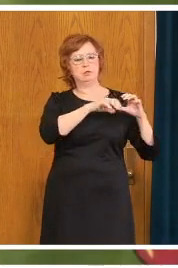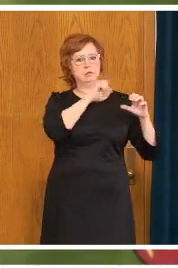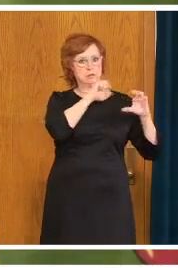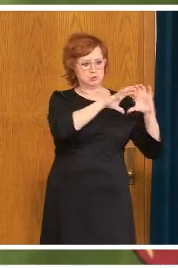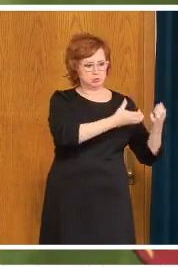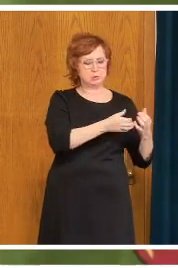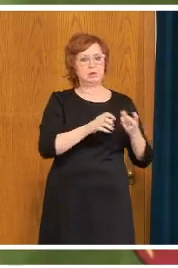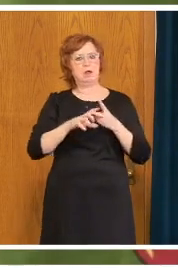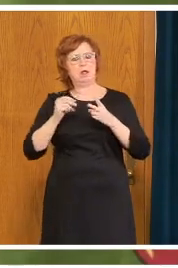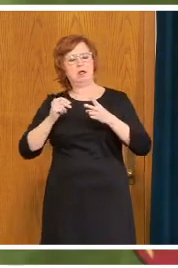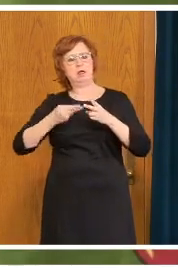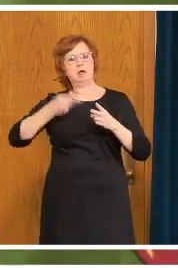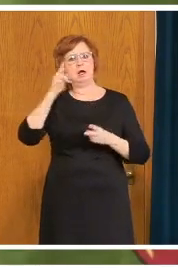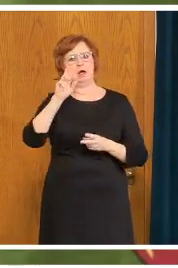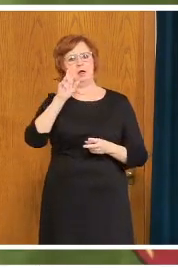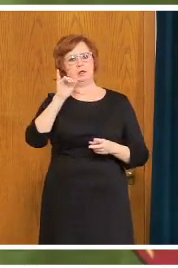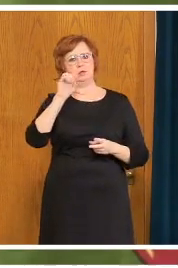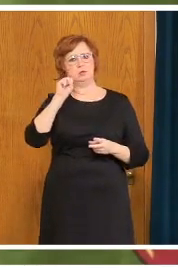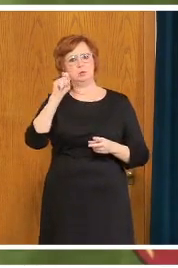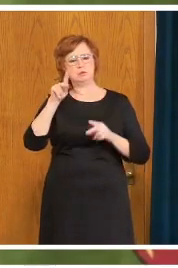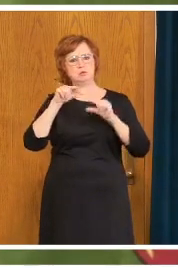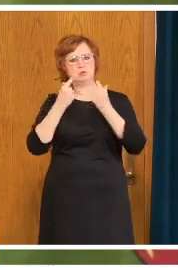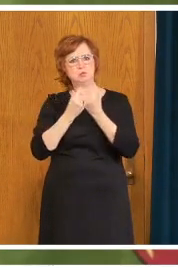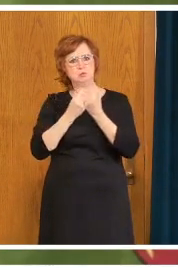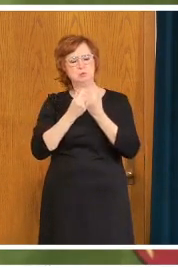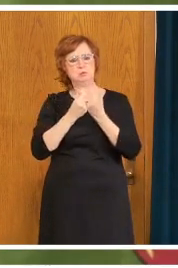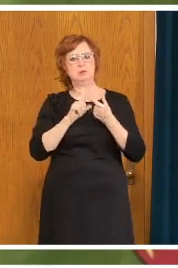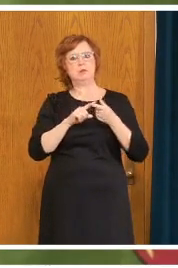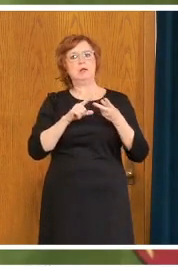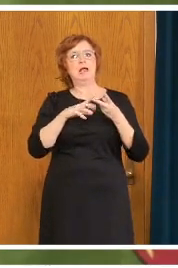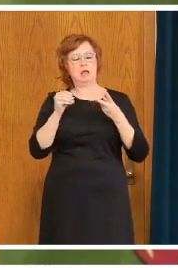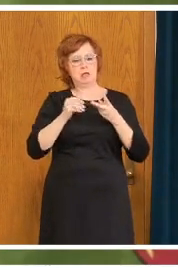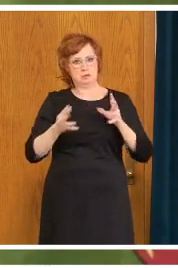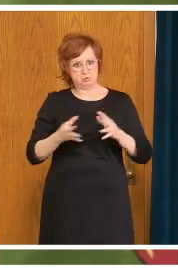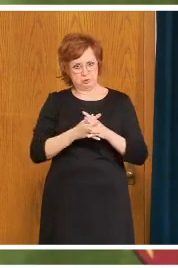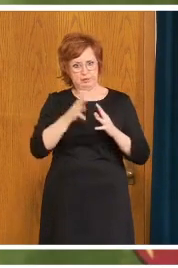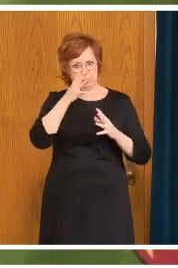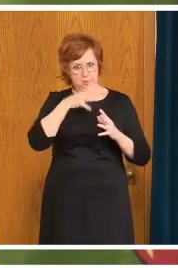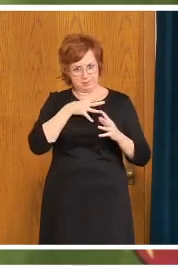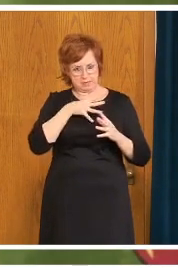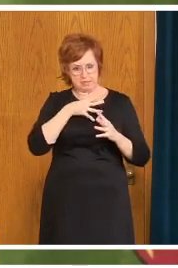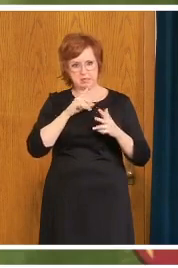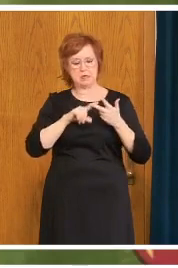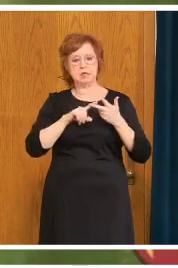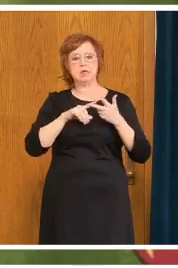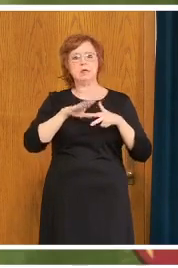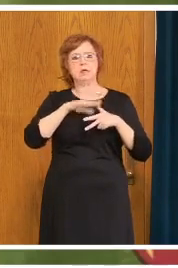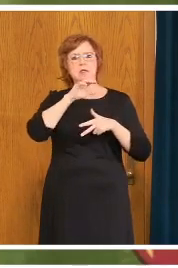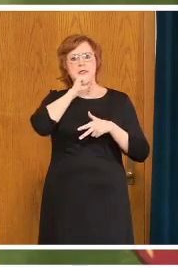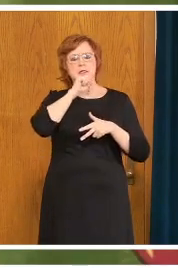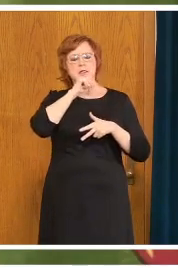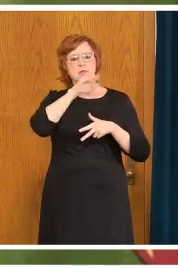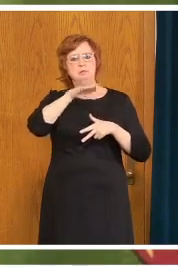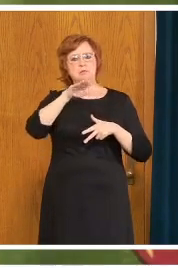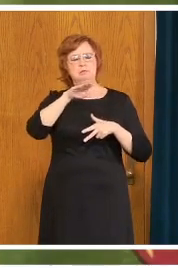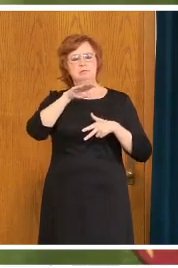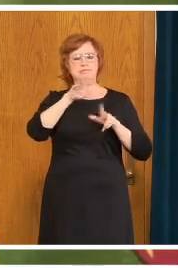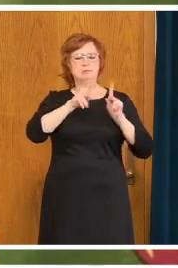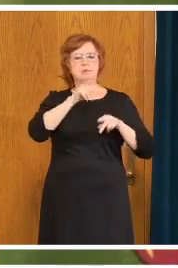who can be vaccinated right away to include pregnant women and also 16 and